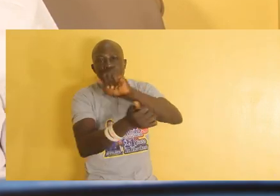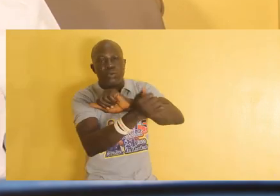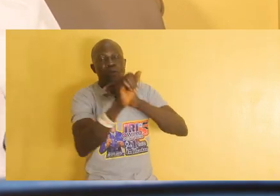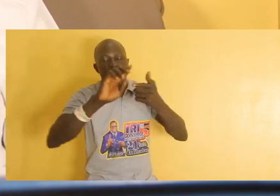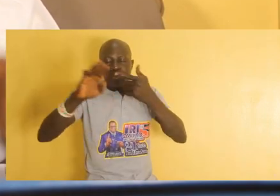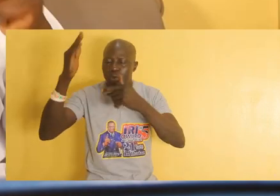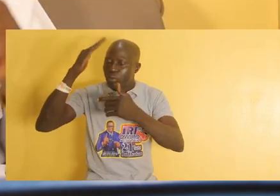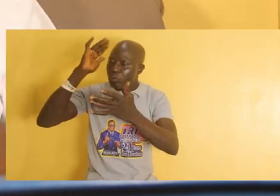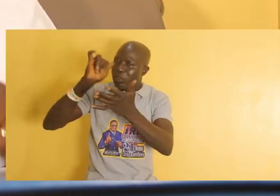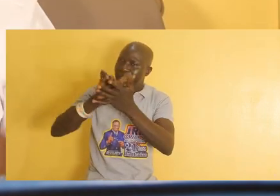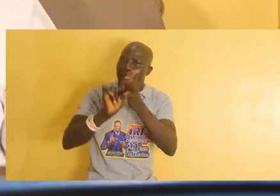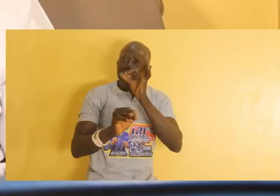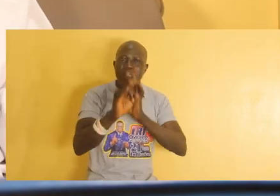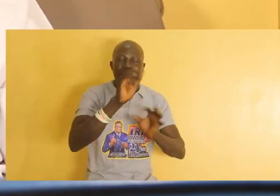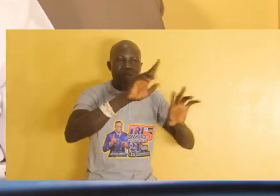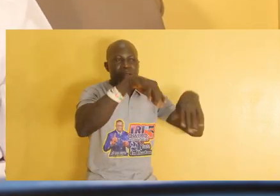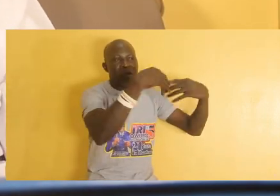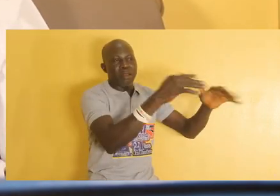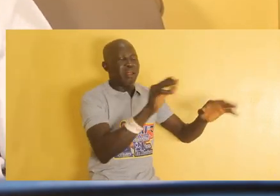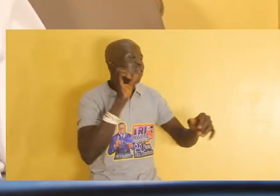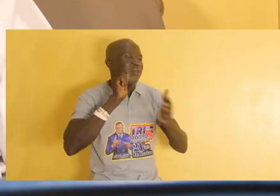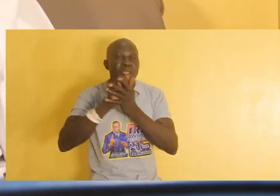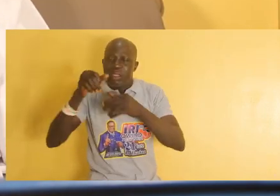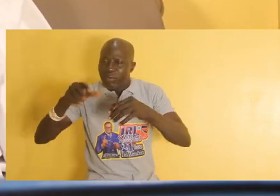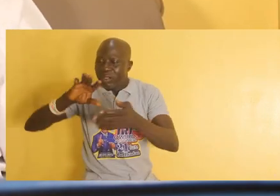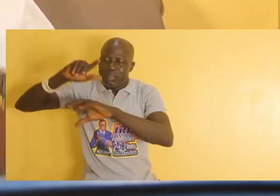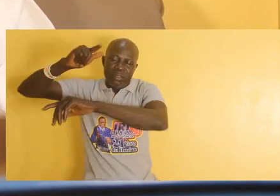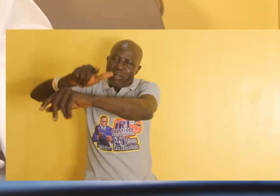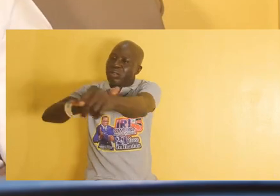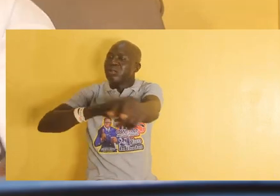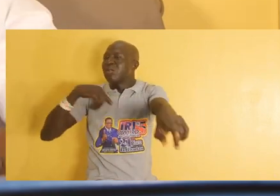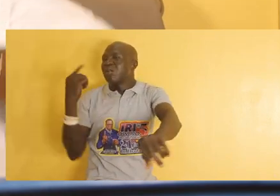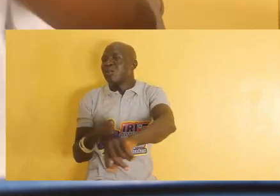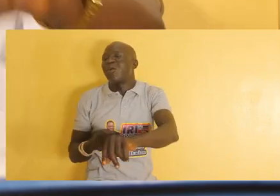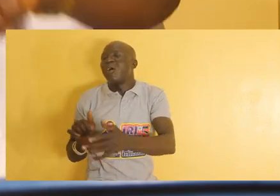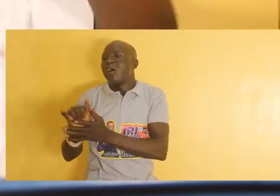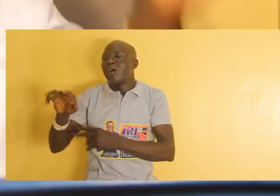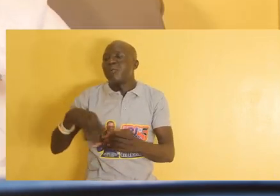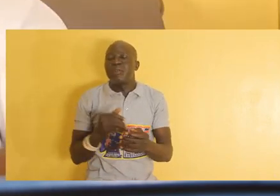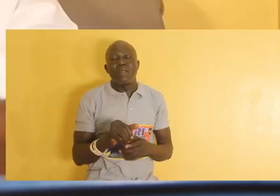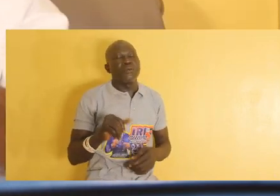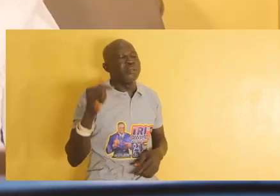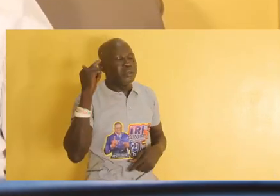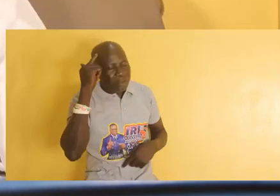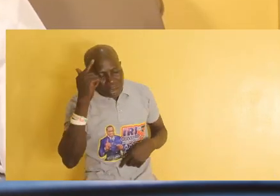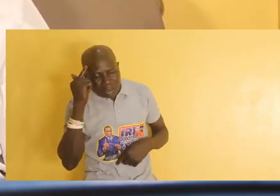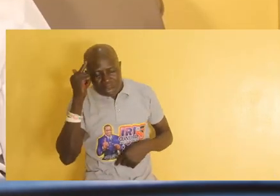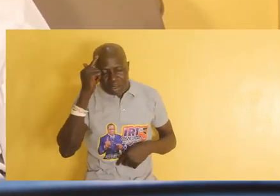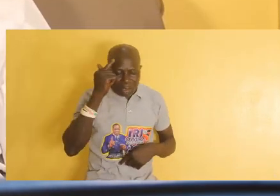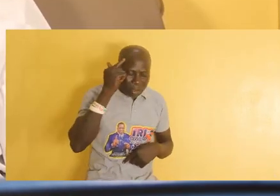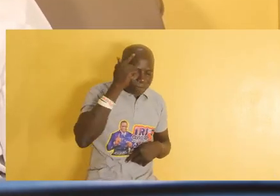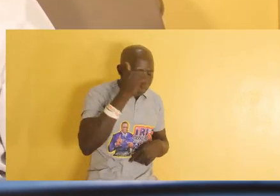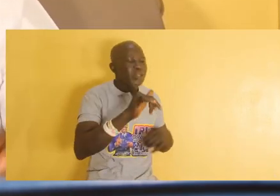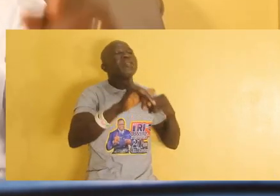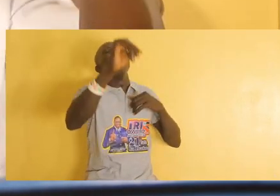know that? If we leave, him, if it's too long, so that he will not be drinking and go back to his girlfriend.